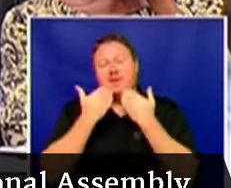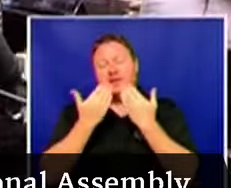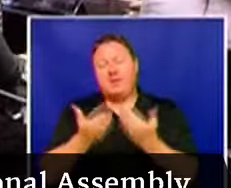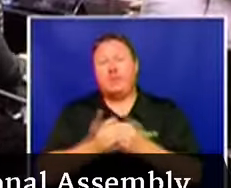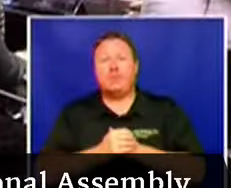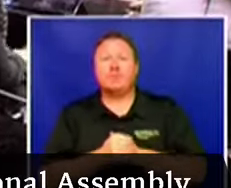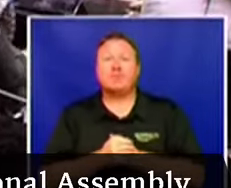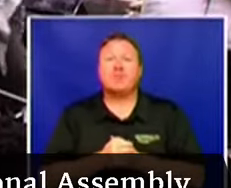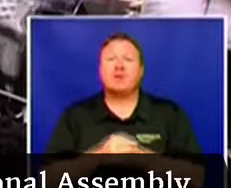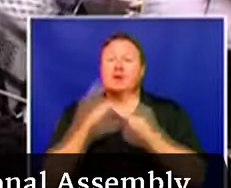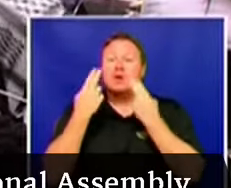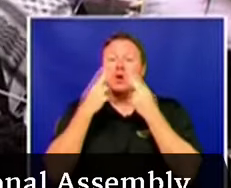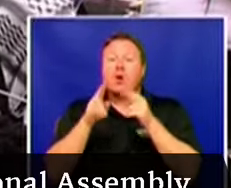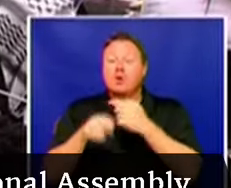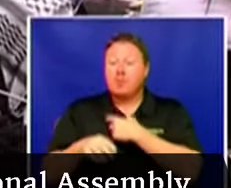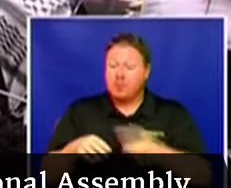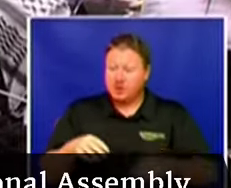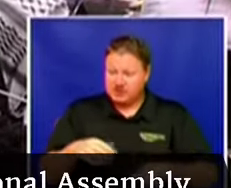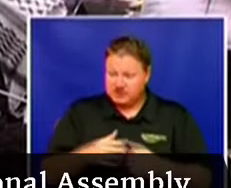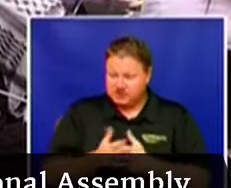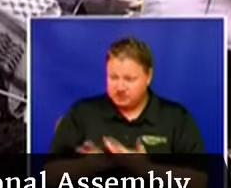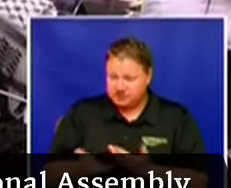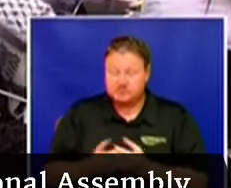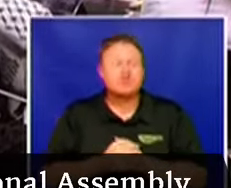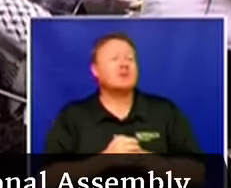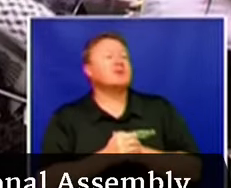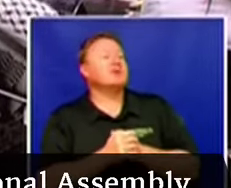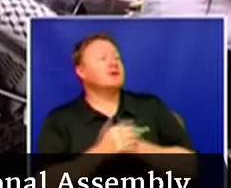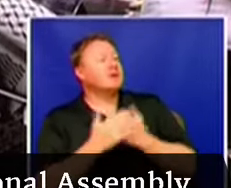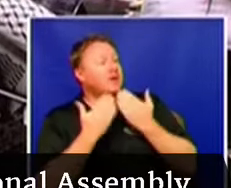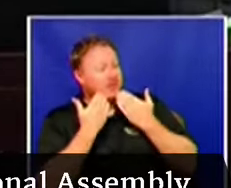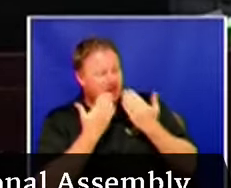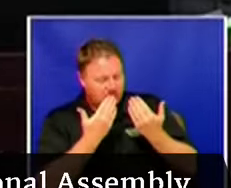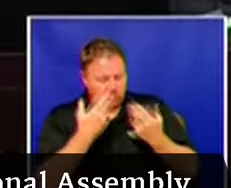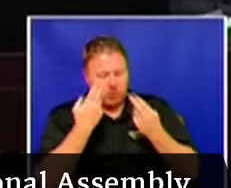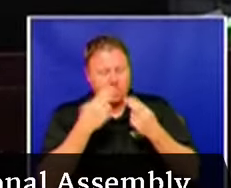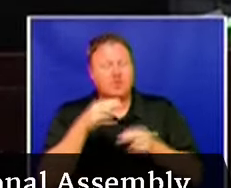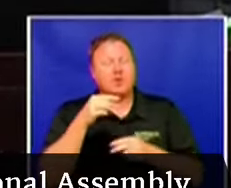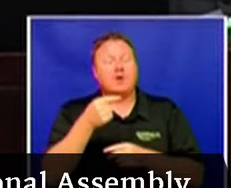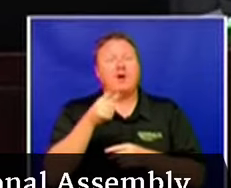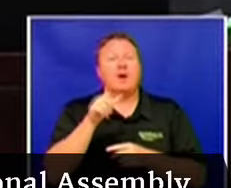Honorable President. Thank you, Honorable Dlakude.